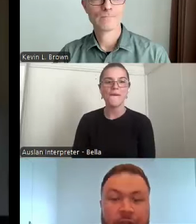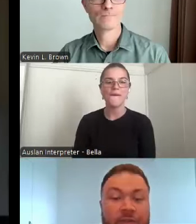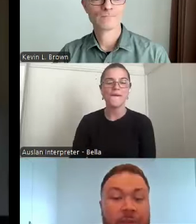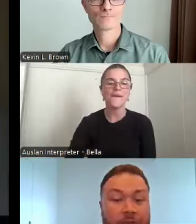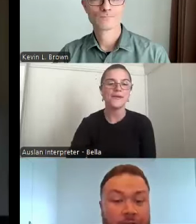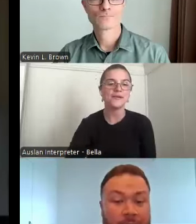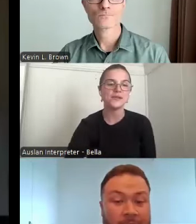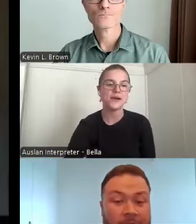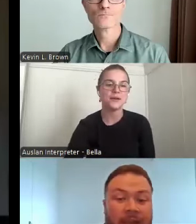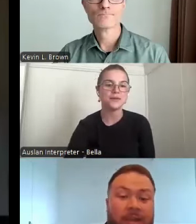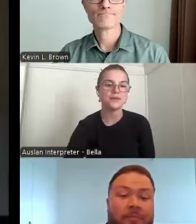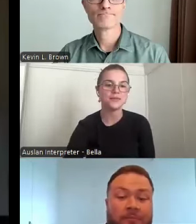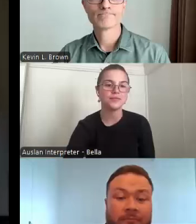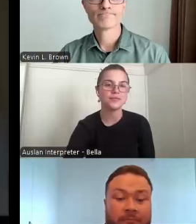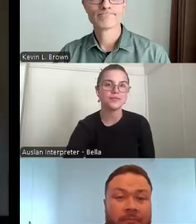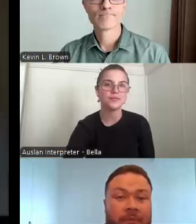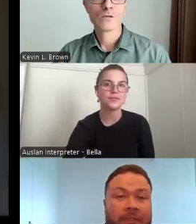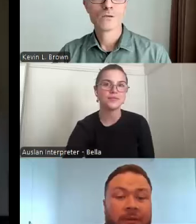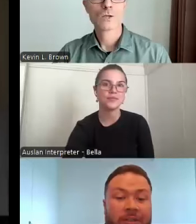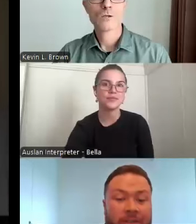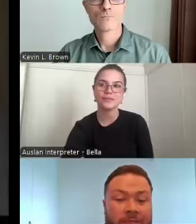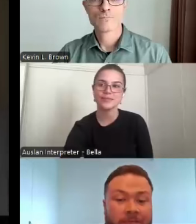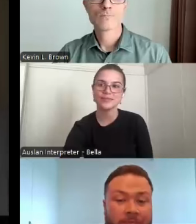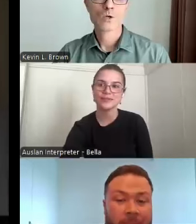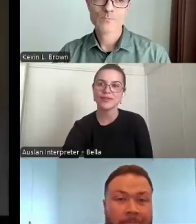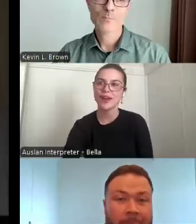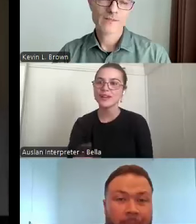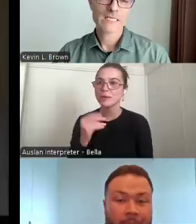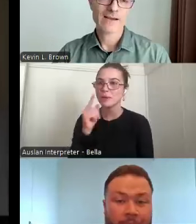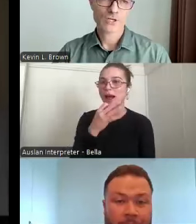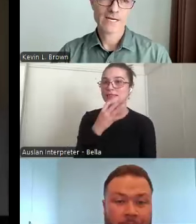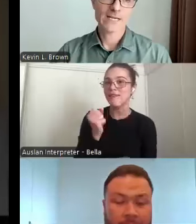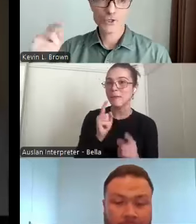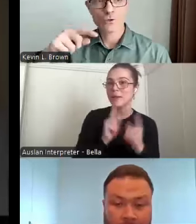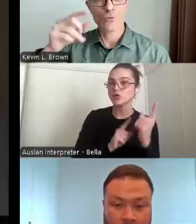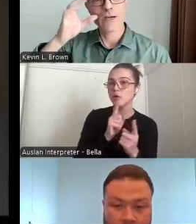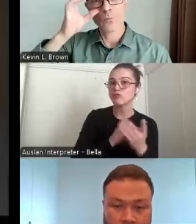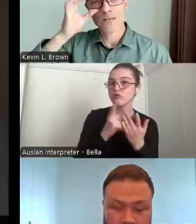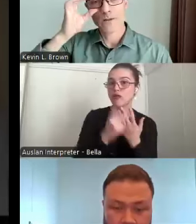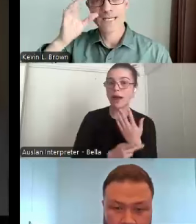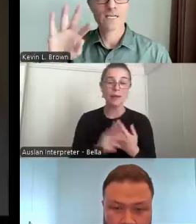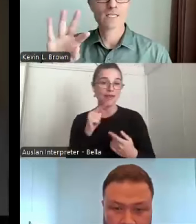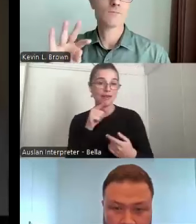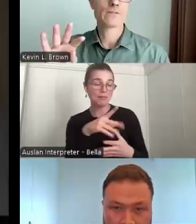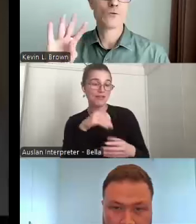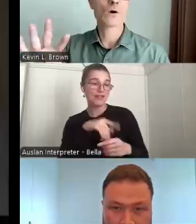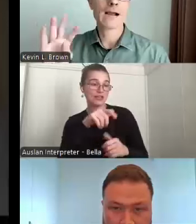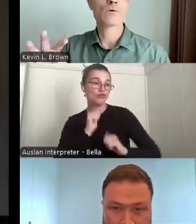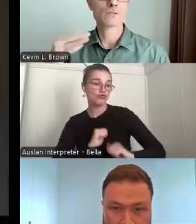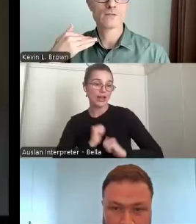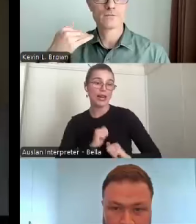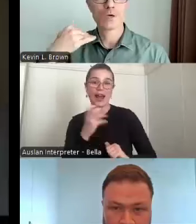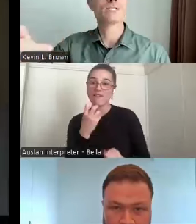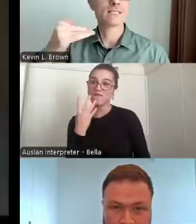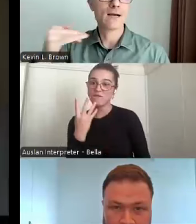Do you have a mentoring program? Is a question. So as part of this live training in June, it does come with